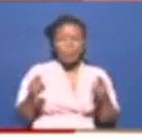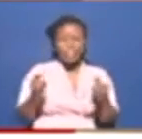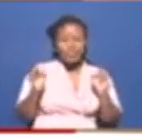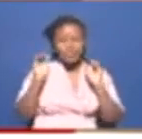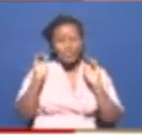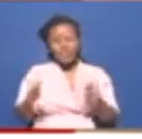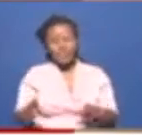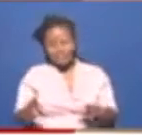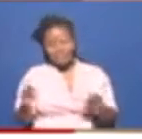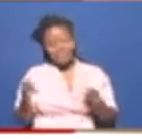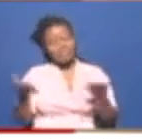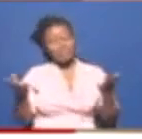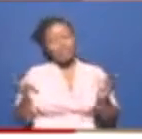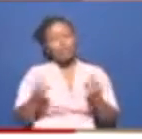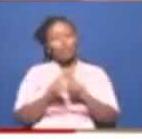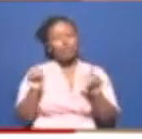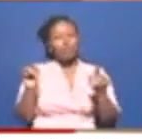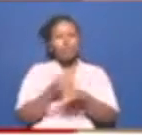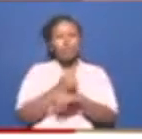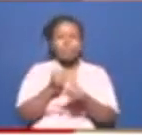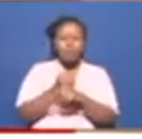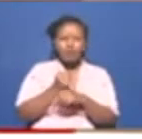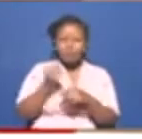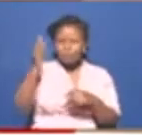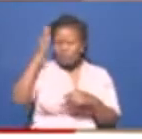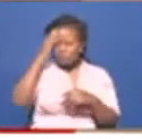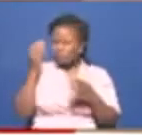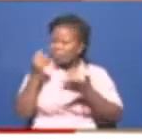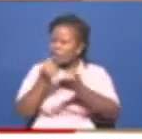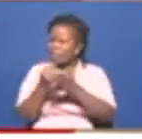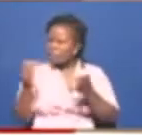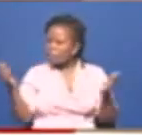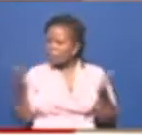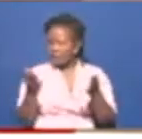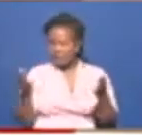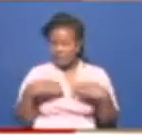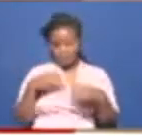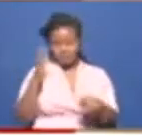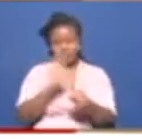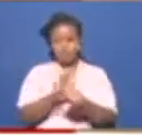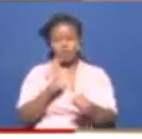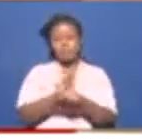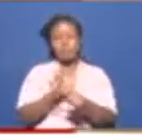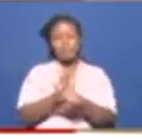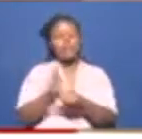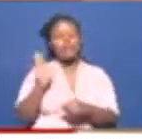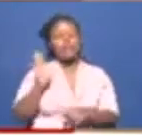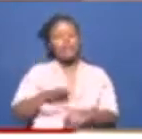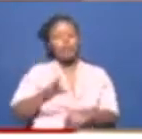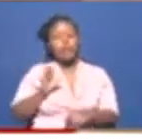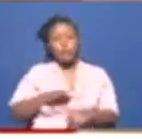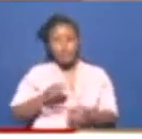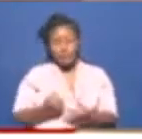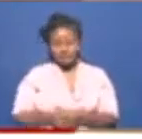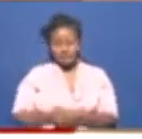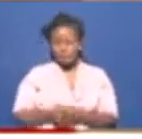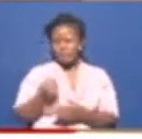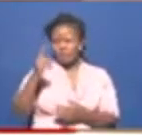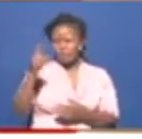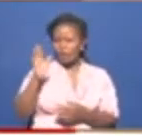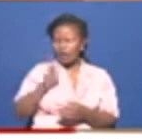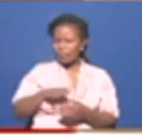and YouTube and all that to find out where they can reach out for help. So there are many women who have fistula. Roughly one woman in 100 births have